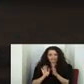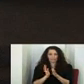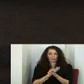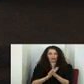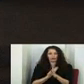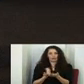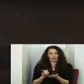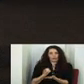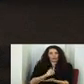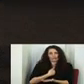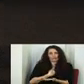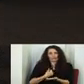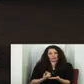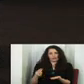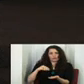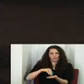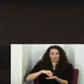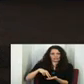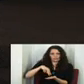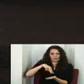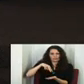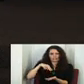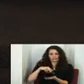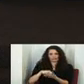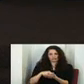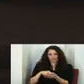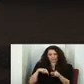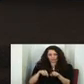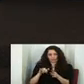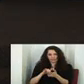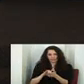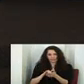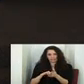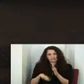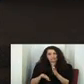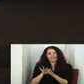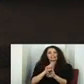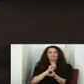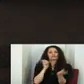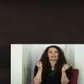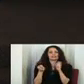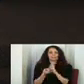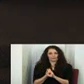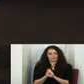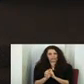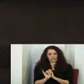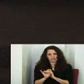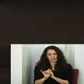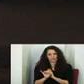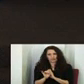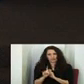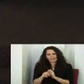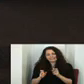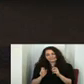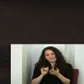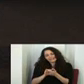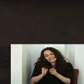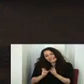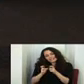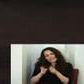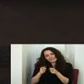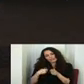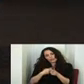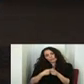resurrection, and in that resurrection find transformation. That is the gift that we're offered in this season of Lent. And